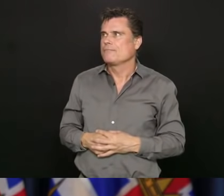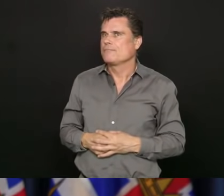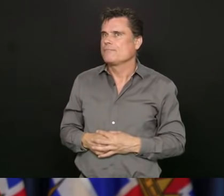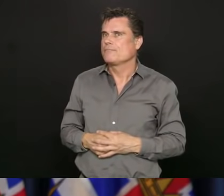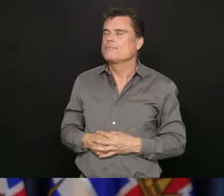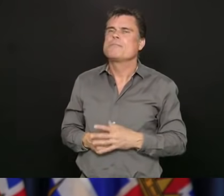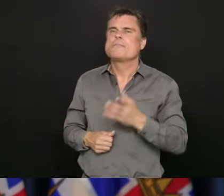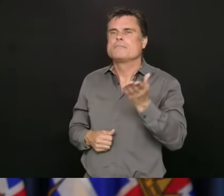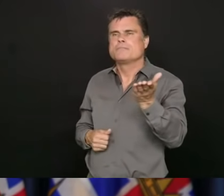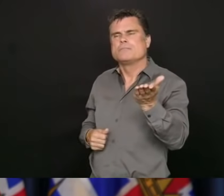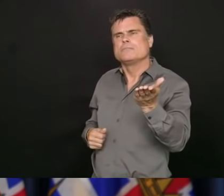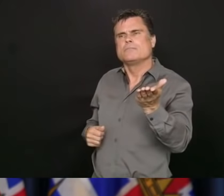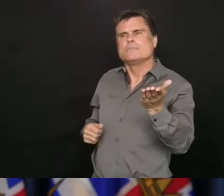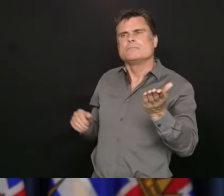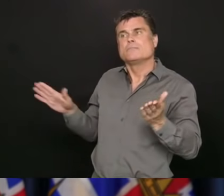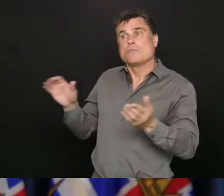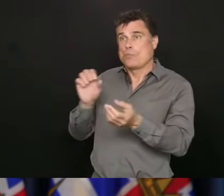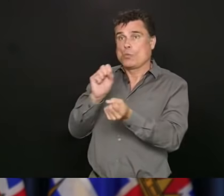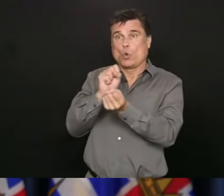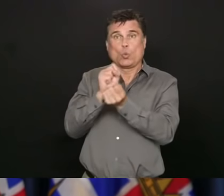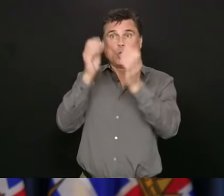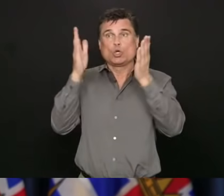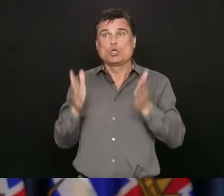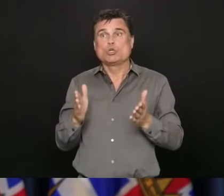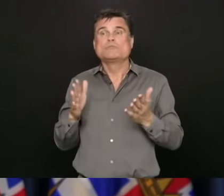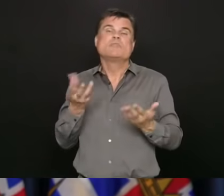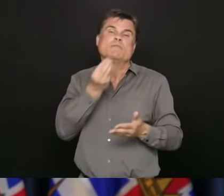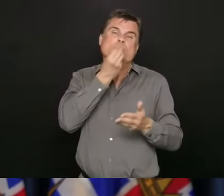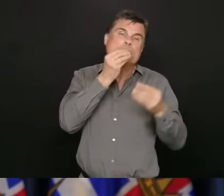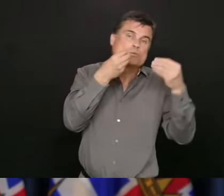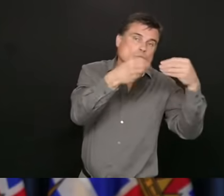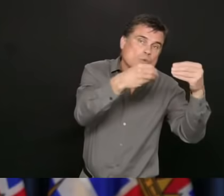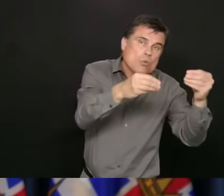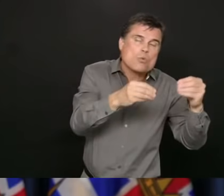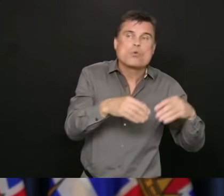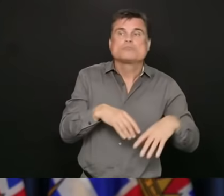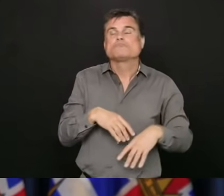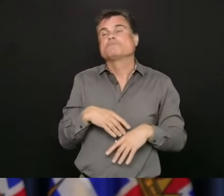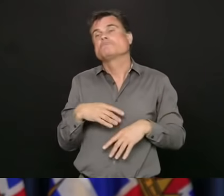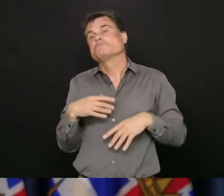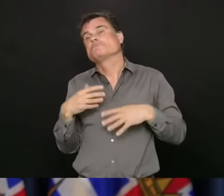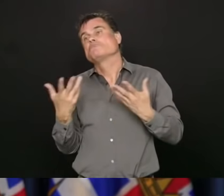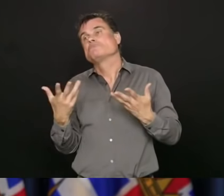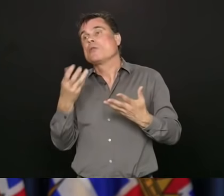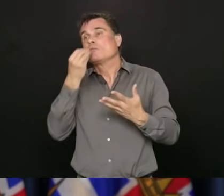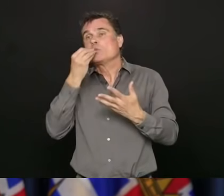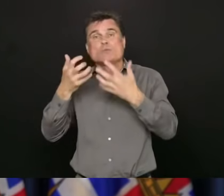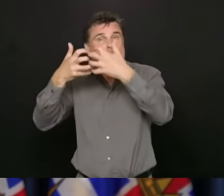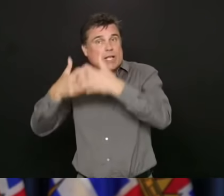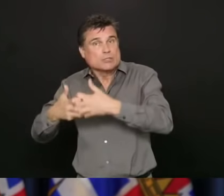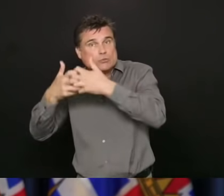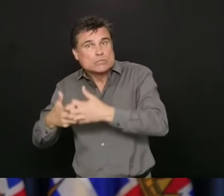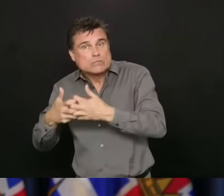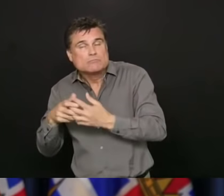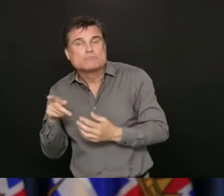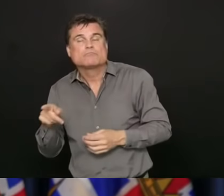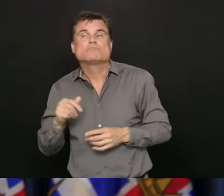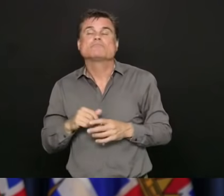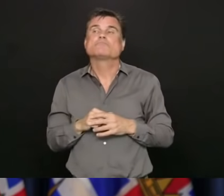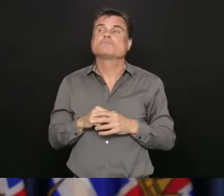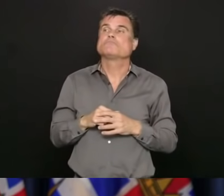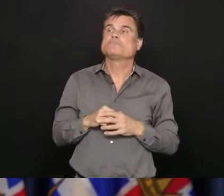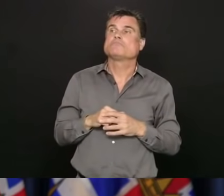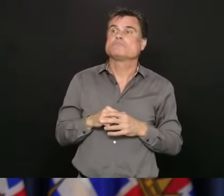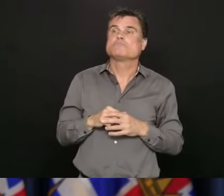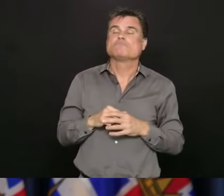these food processing, meat processing plants that have outbreaks, will they be able to claim, if their claims go into WorkSafe for